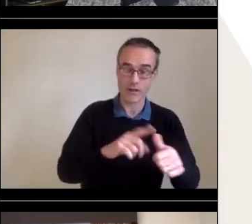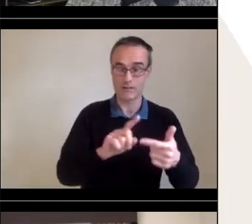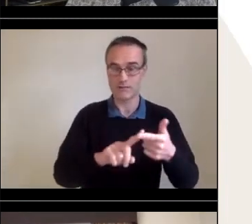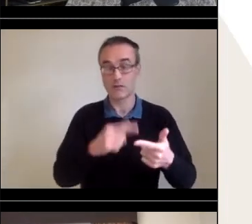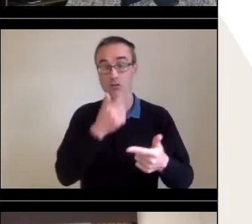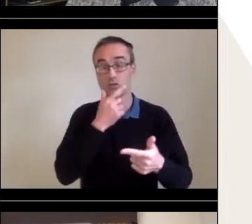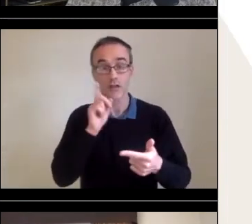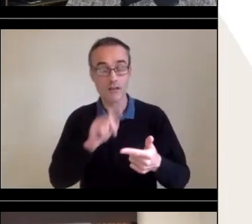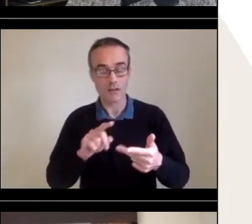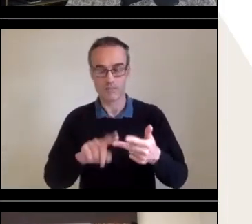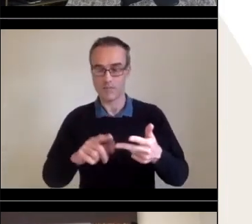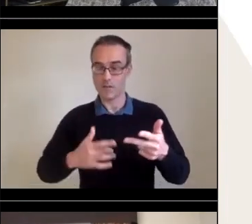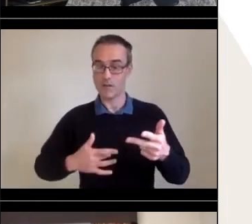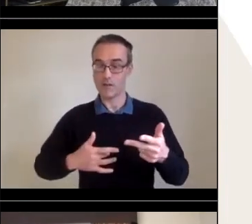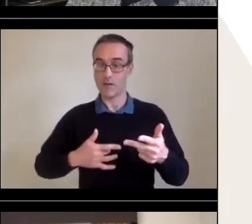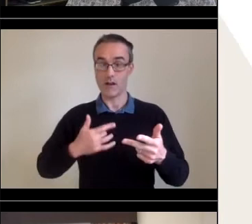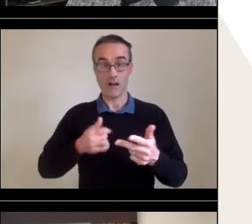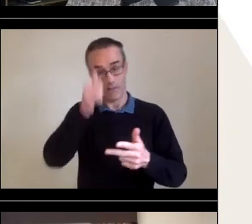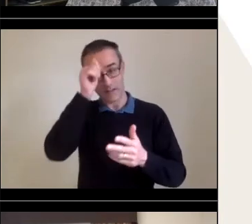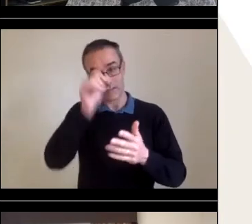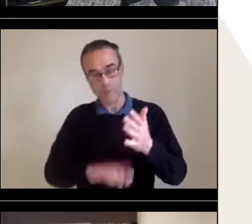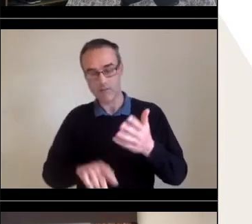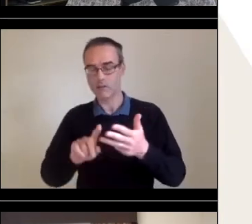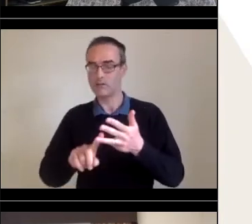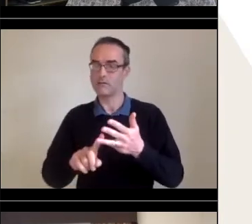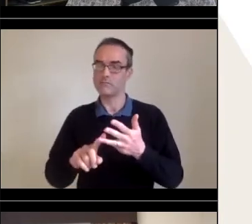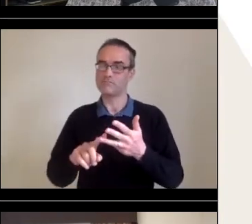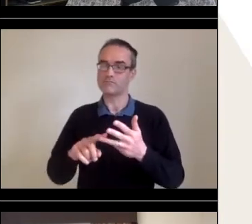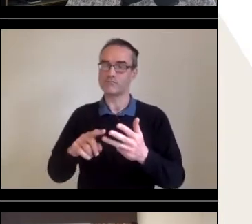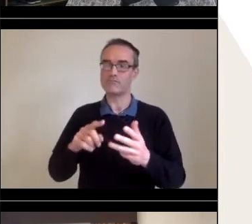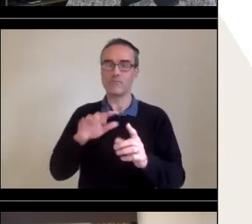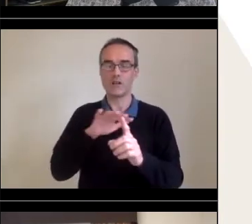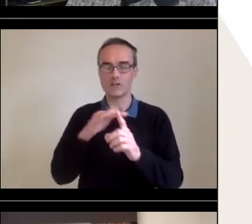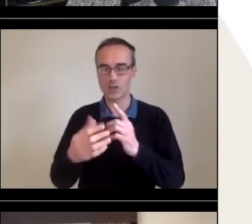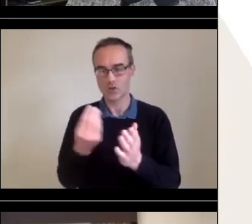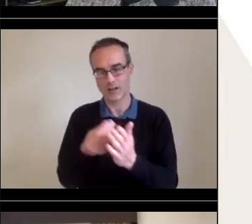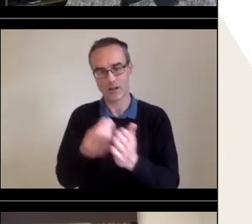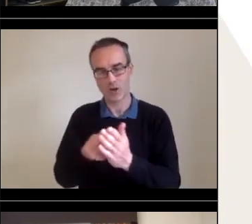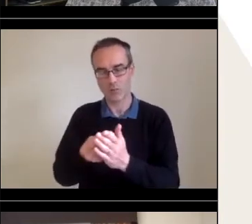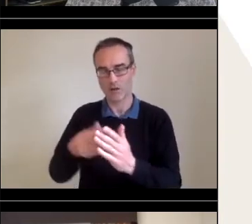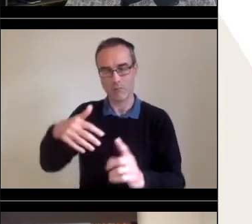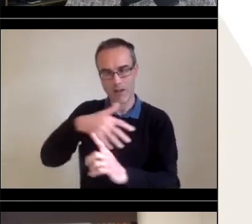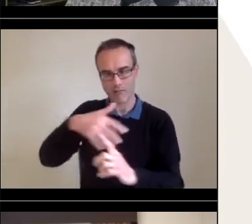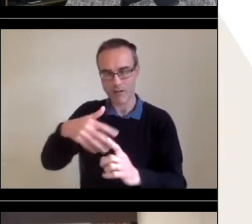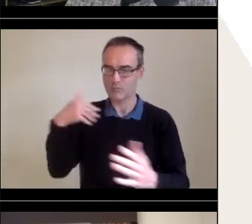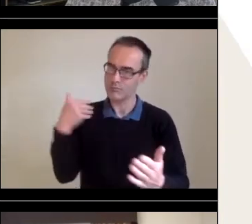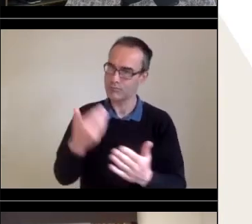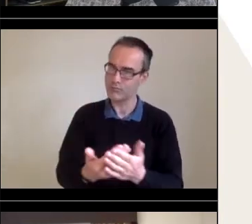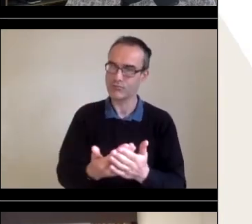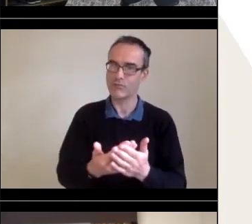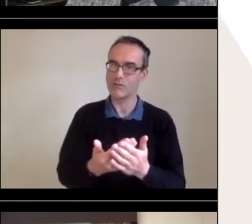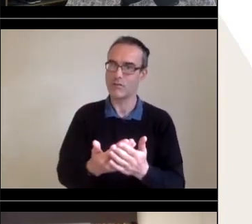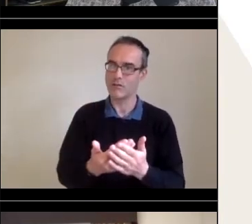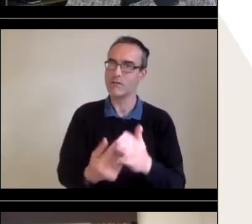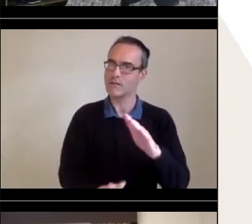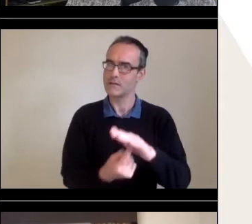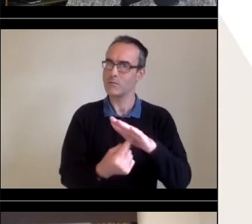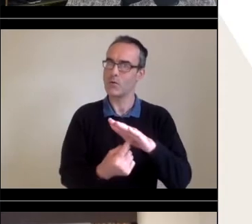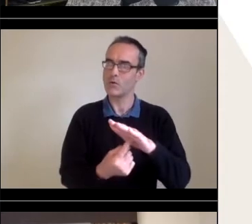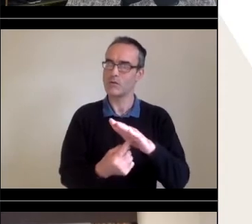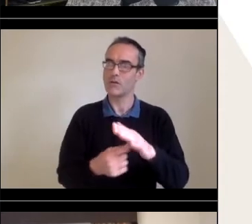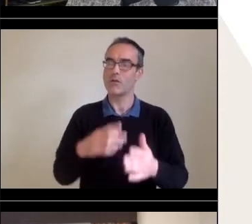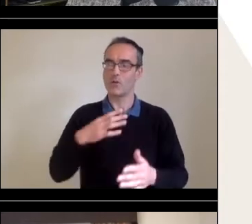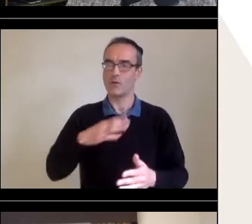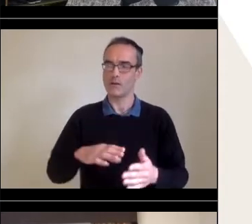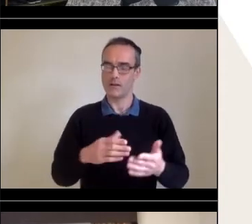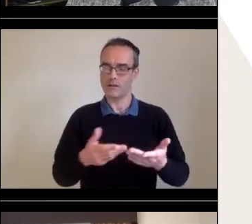experience, socioeconomic background. And connecting internationally for me is the key in learning from one another, sharing best practice, and that will help to accelerate that for